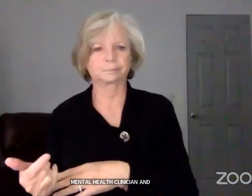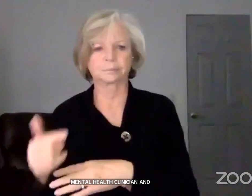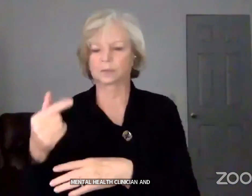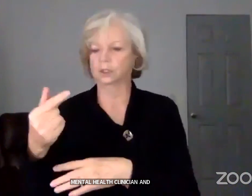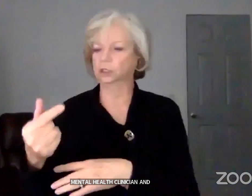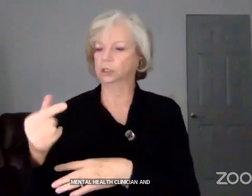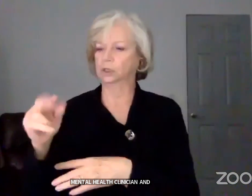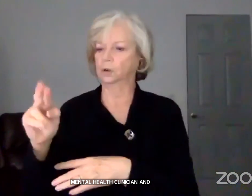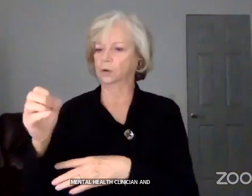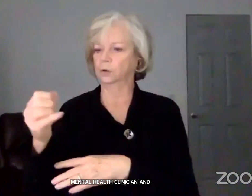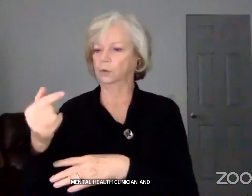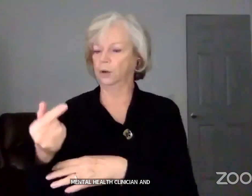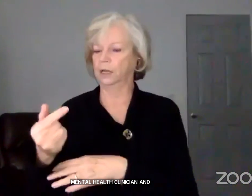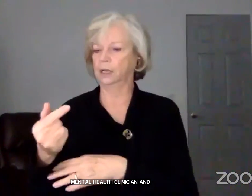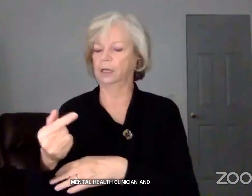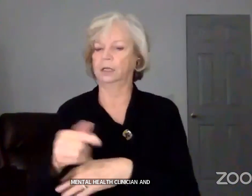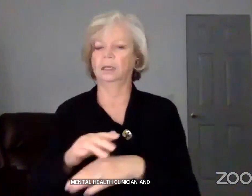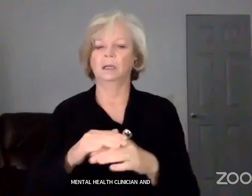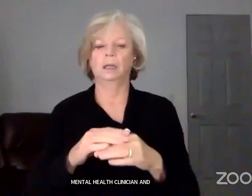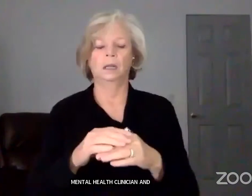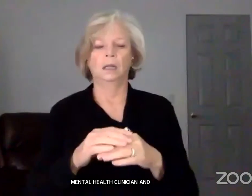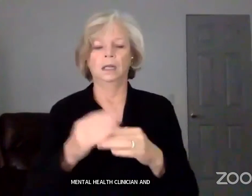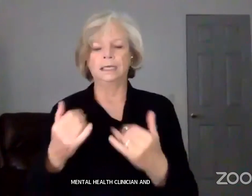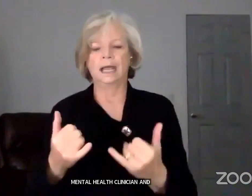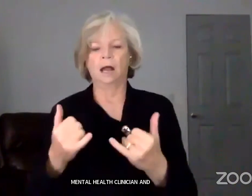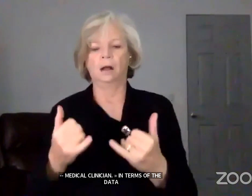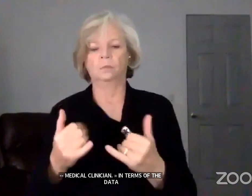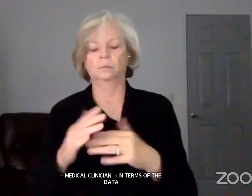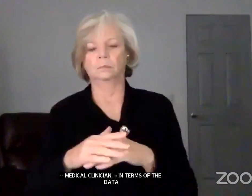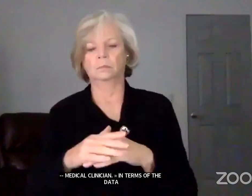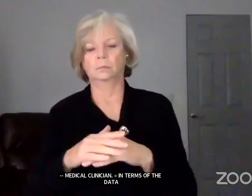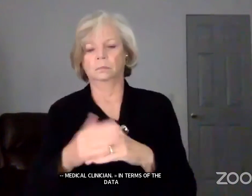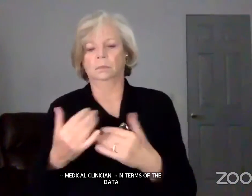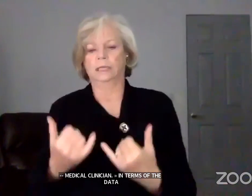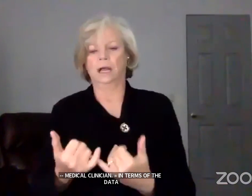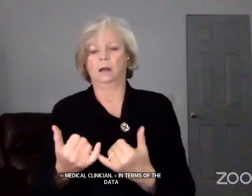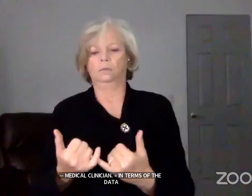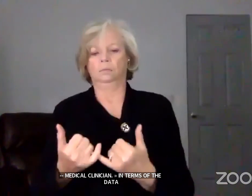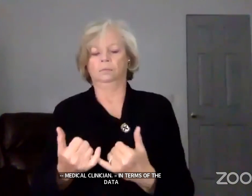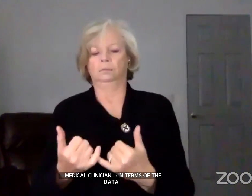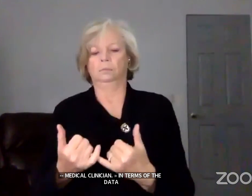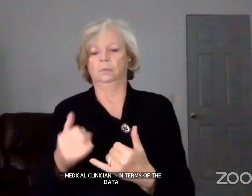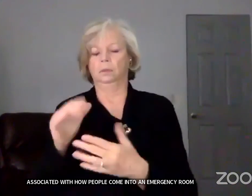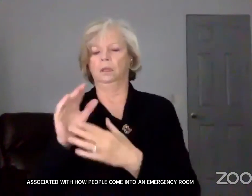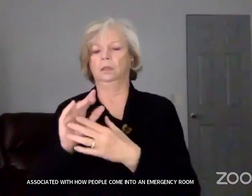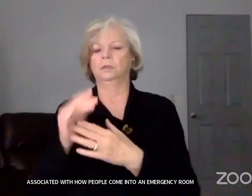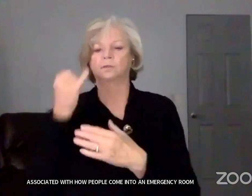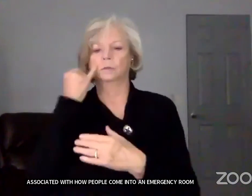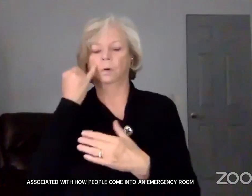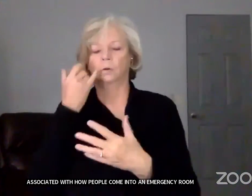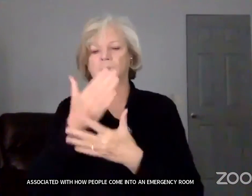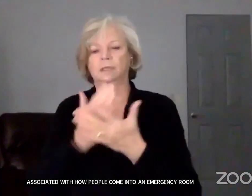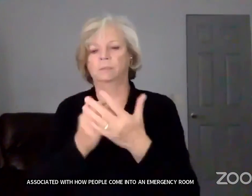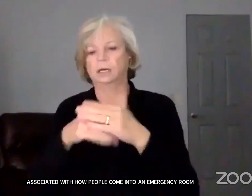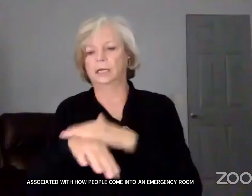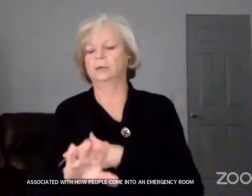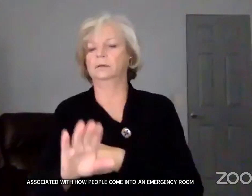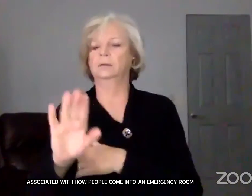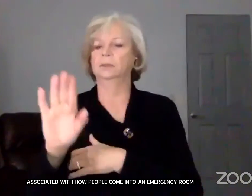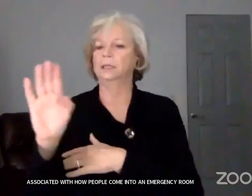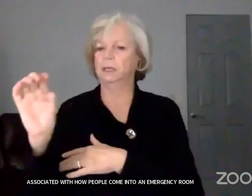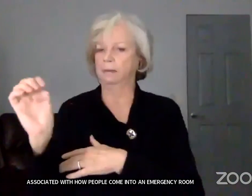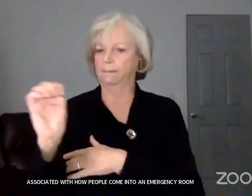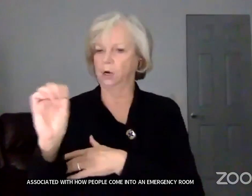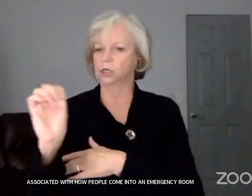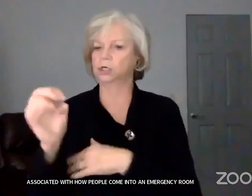data associated with like how people come into an emergency room now. I'm not a clinician, so that's my disclaimer. I'm a lawyer. So,